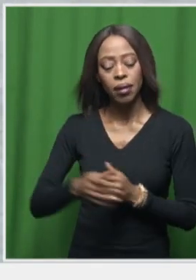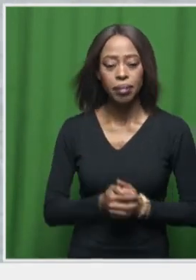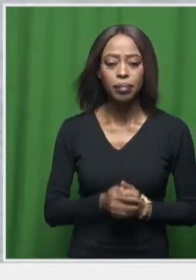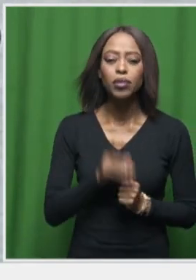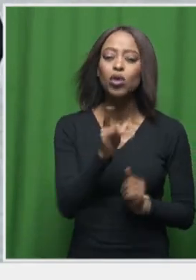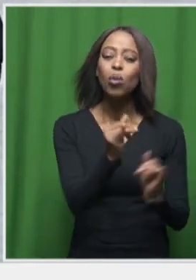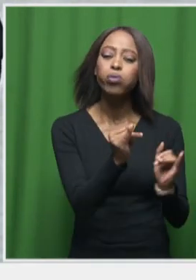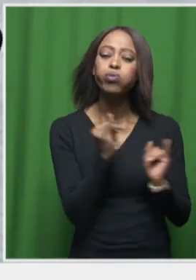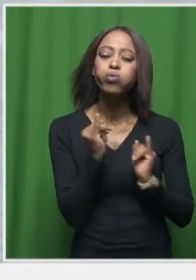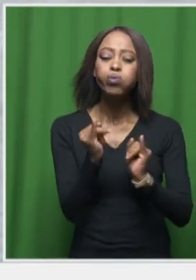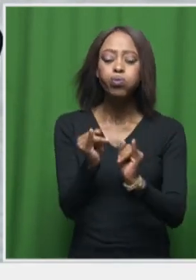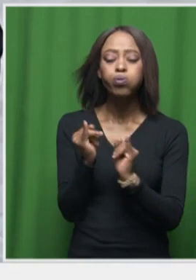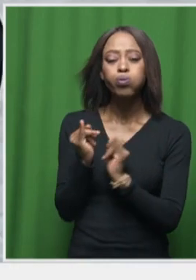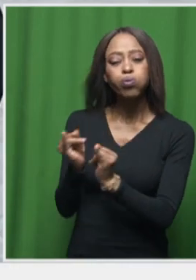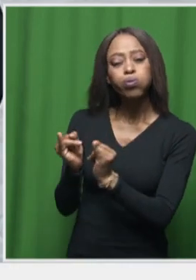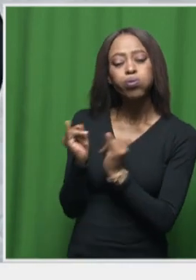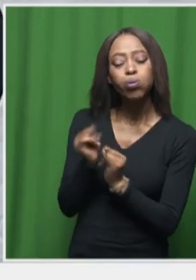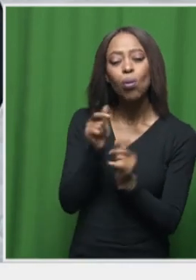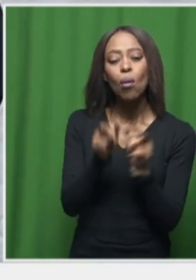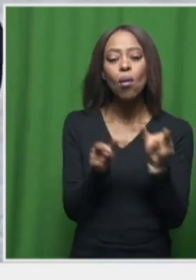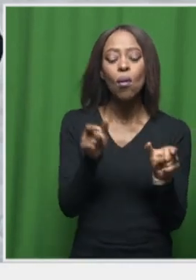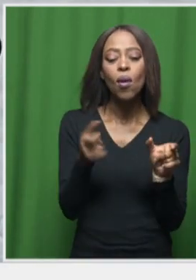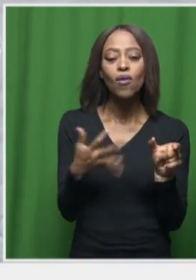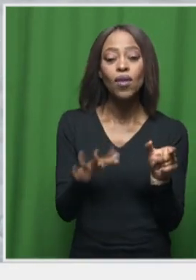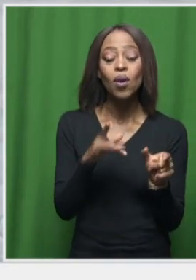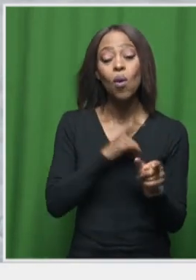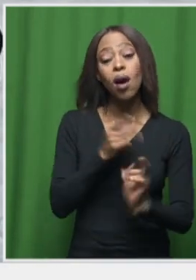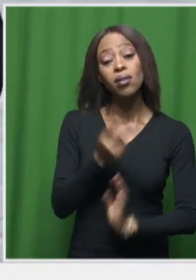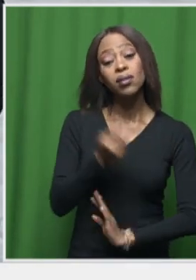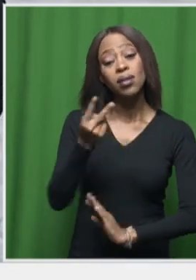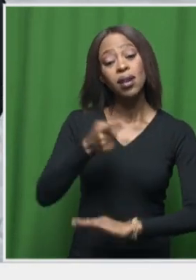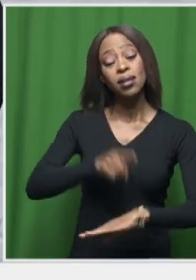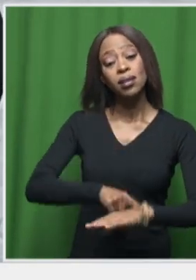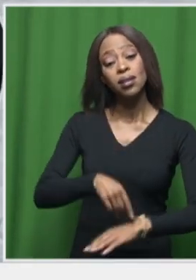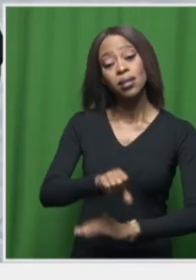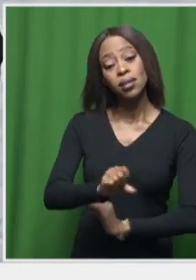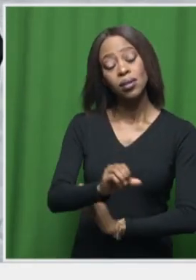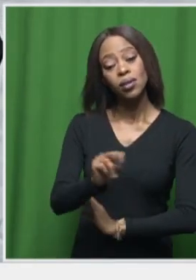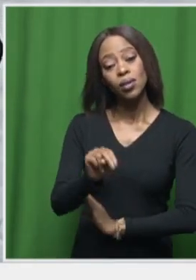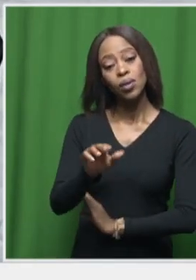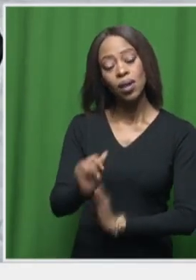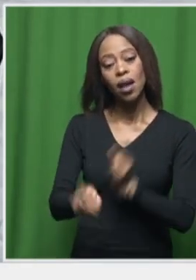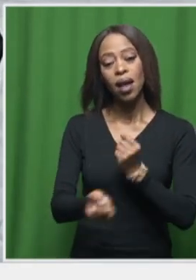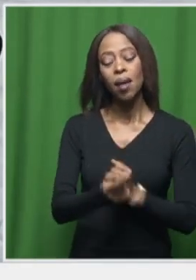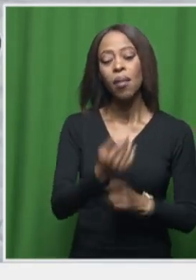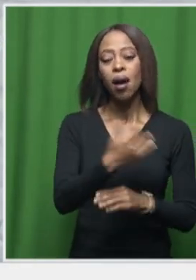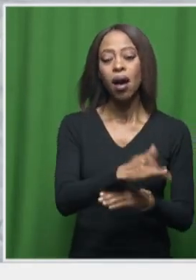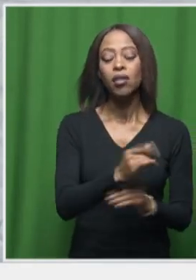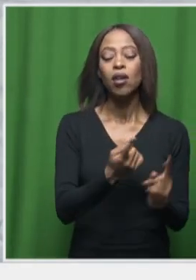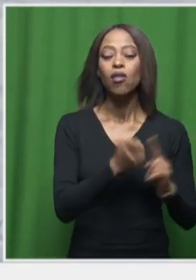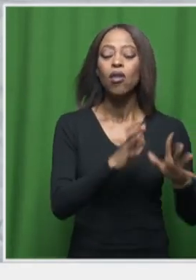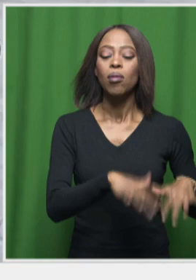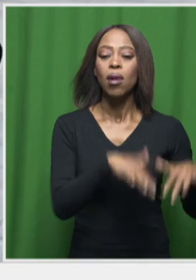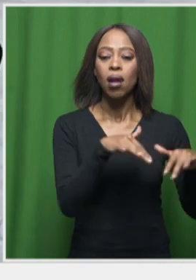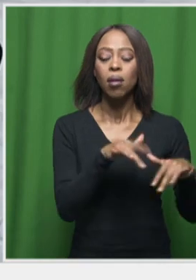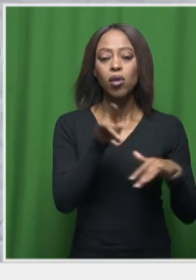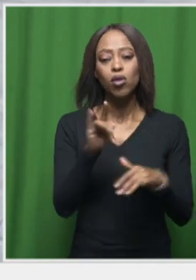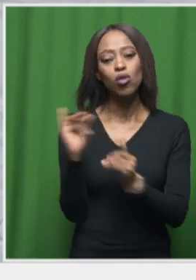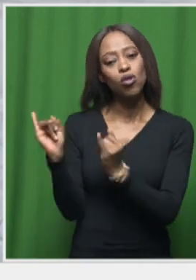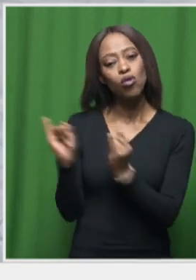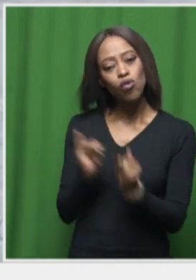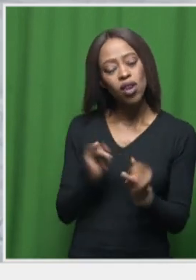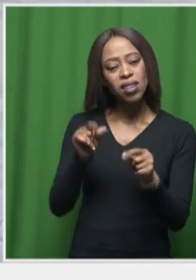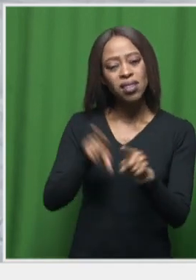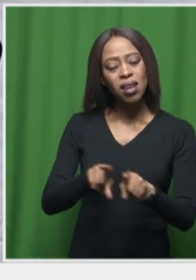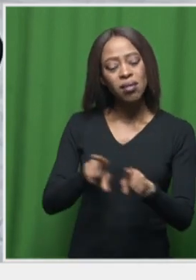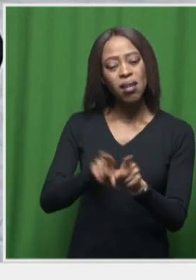guests, because now, since it's the second time that SONA is out of the National Assembly, are you inviting the